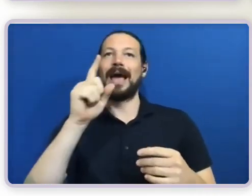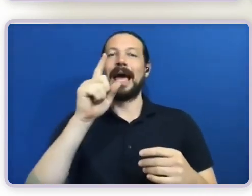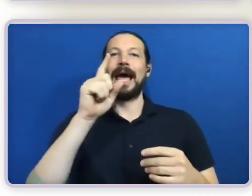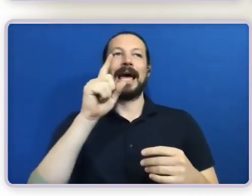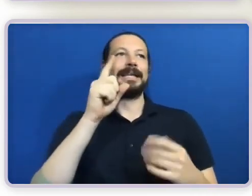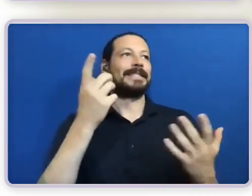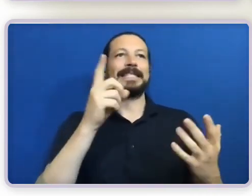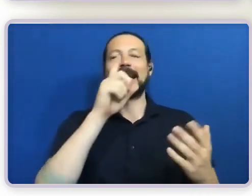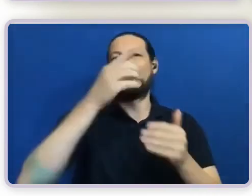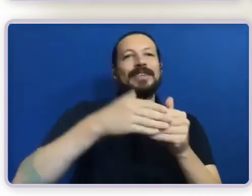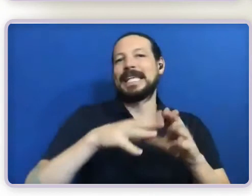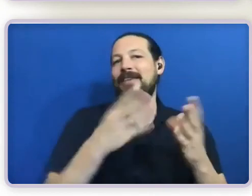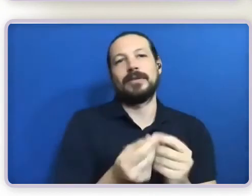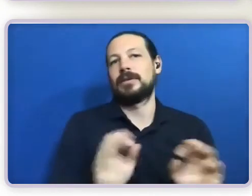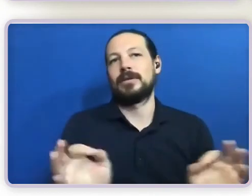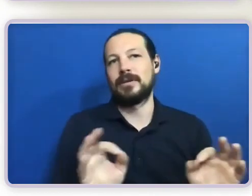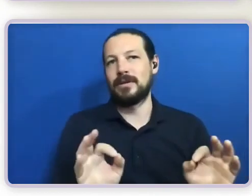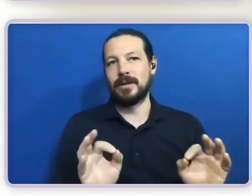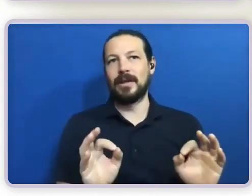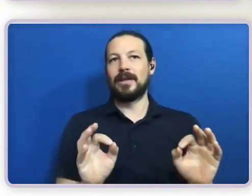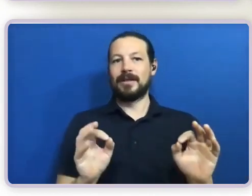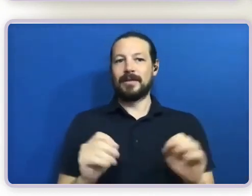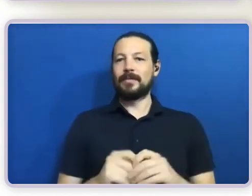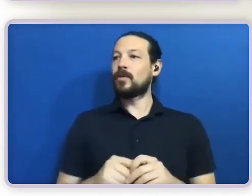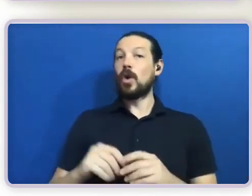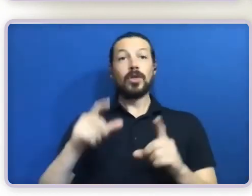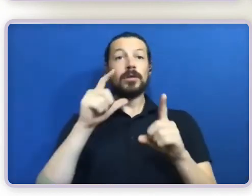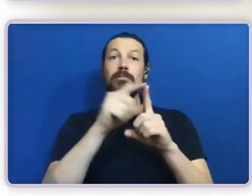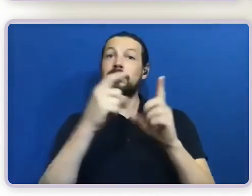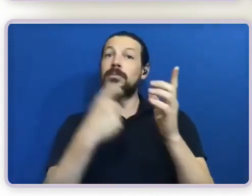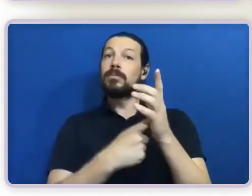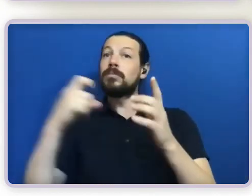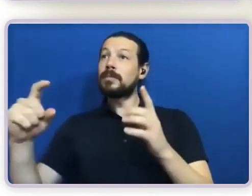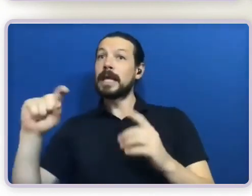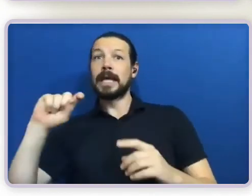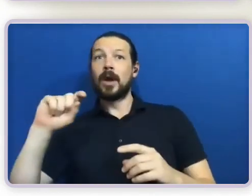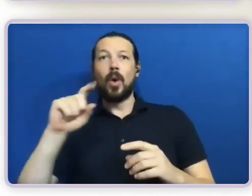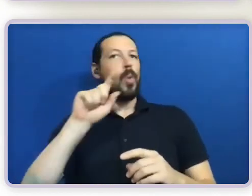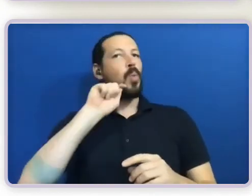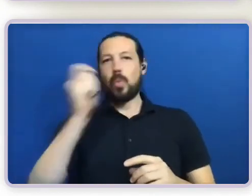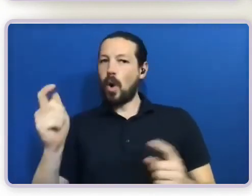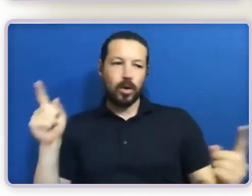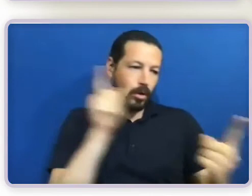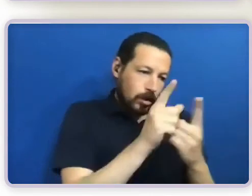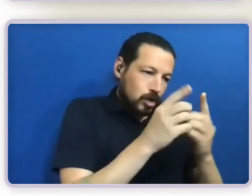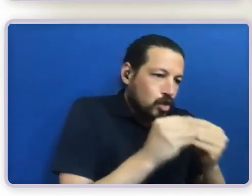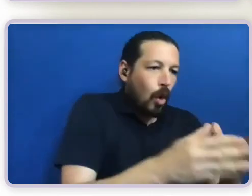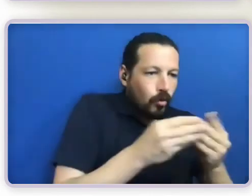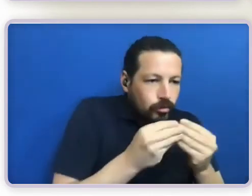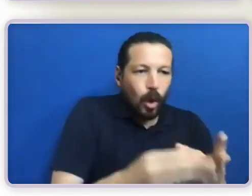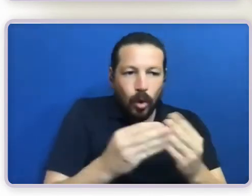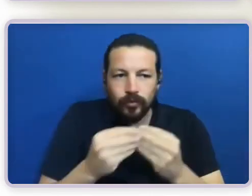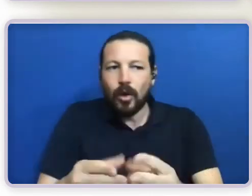the commission, I would say, certainly isn't going to solve individual issues for individual people, but it's more